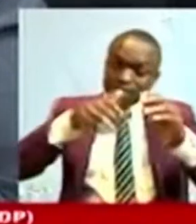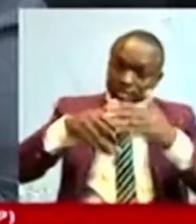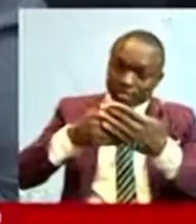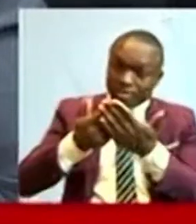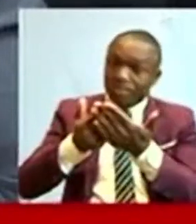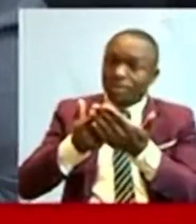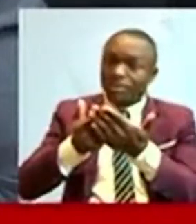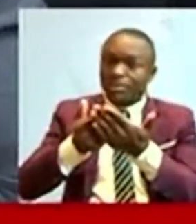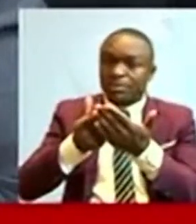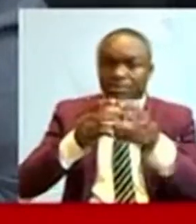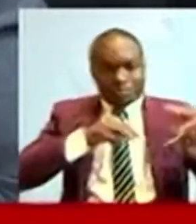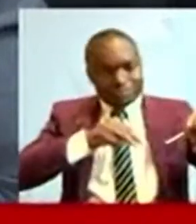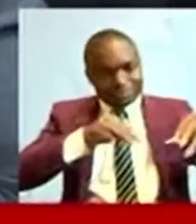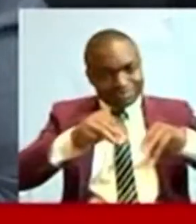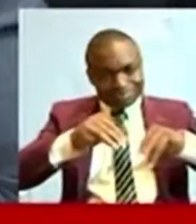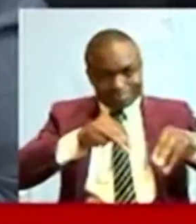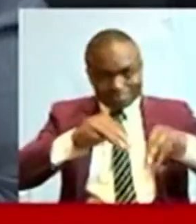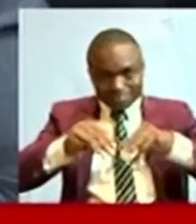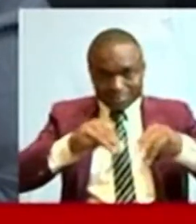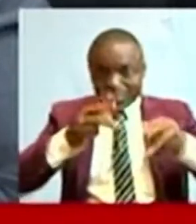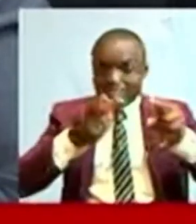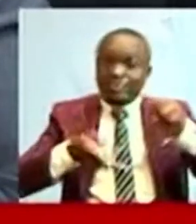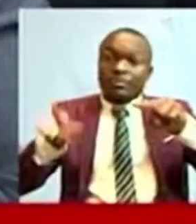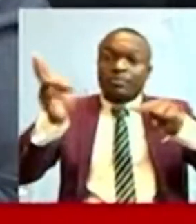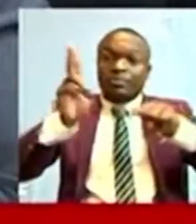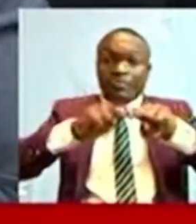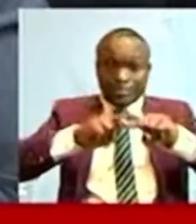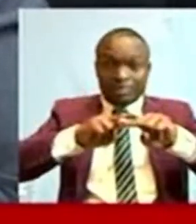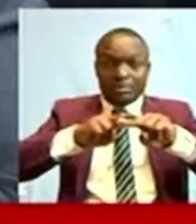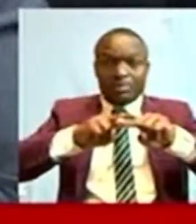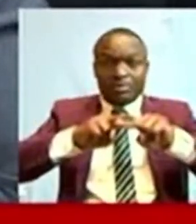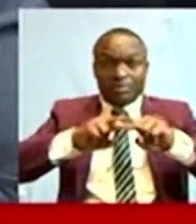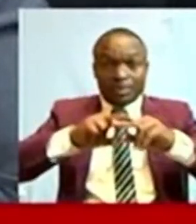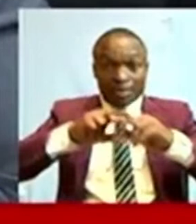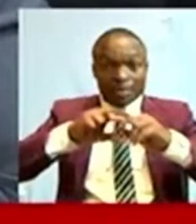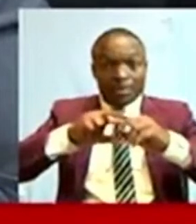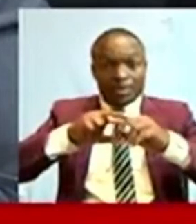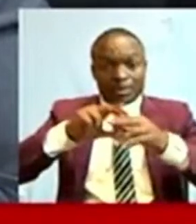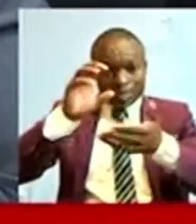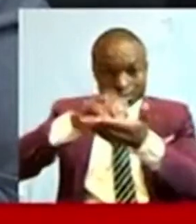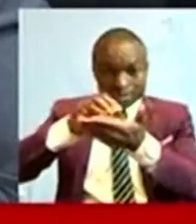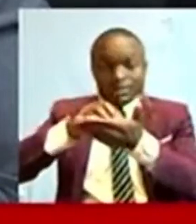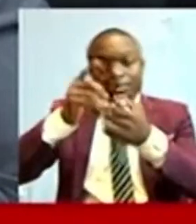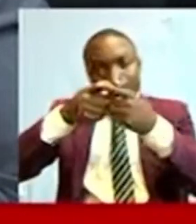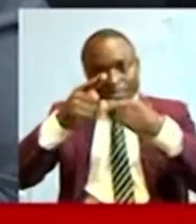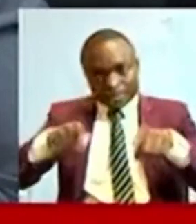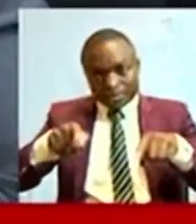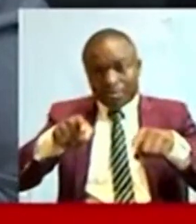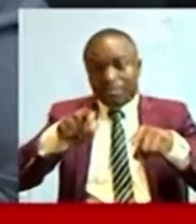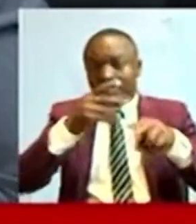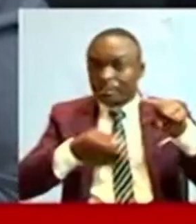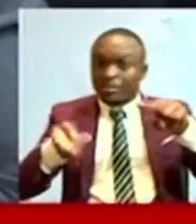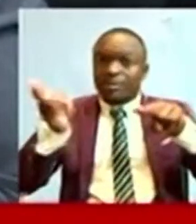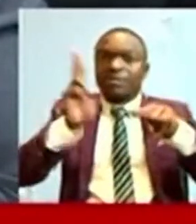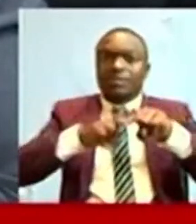manage the increased caseload that is going to arise from your increased cancer screening?